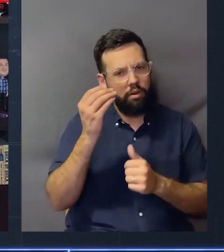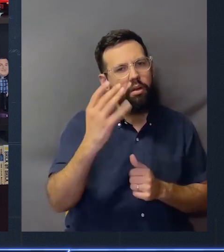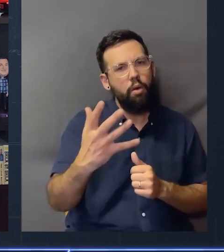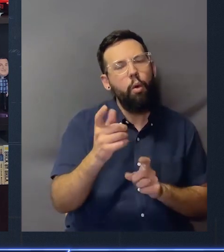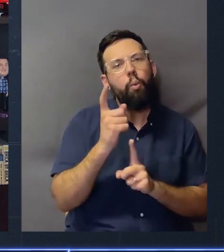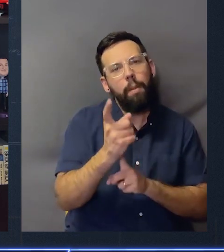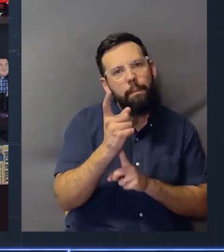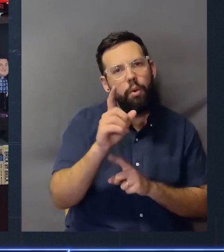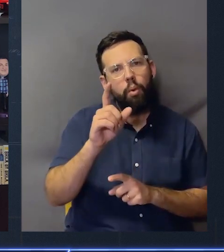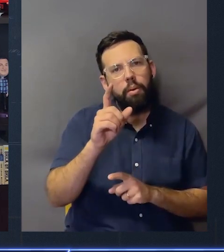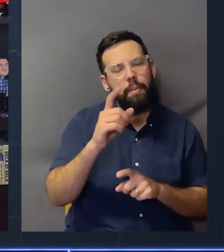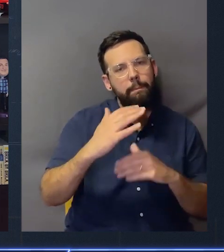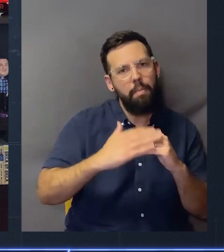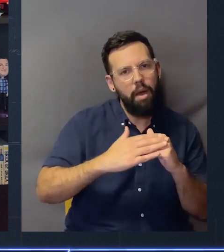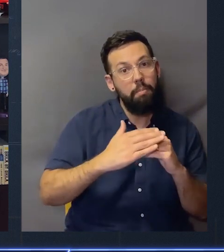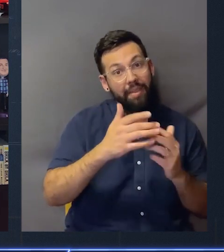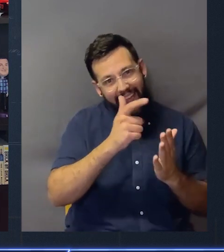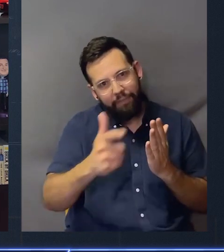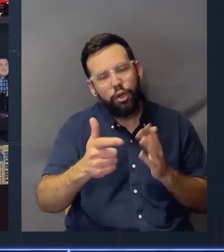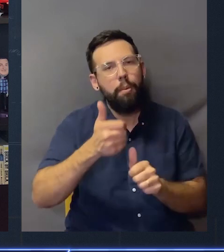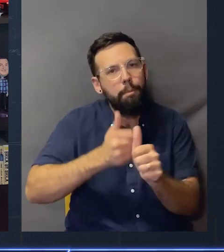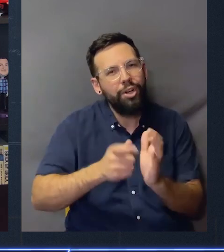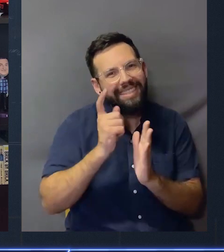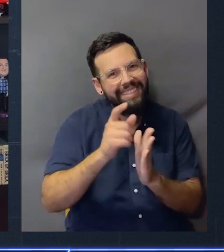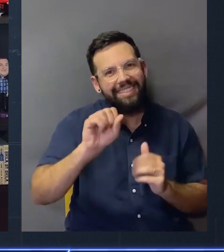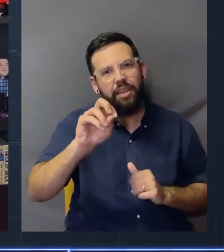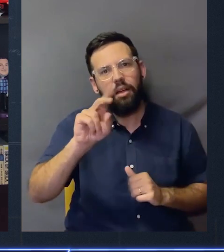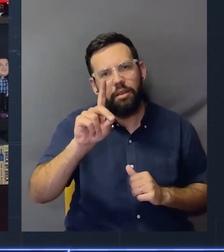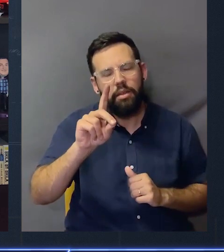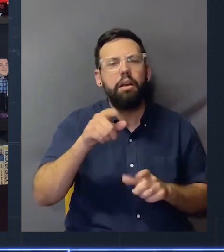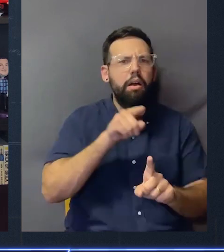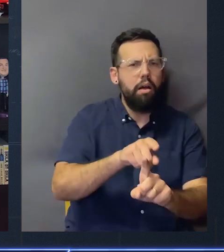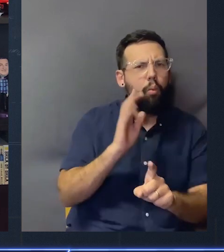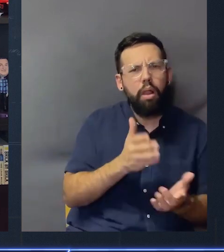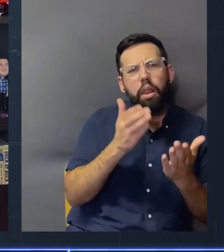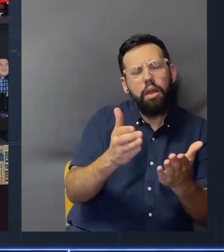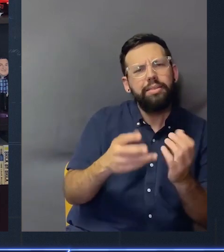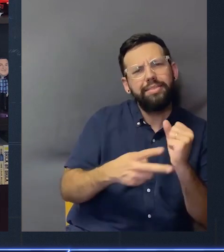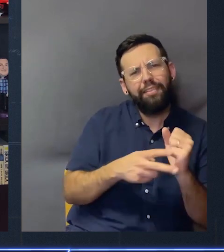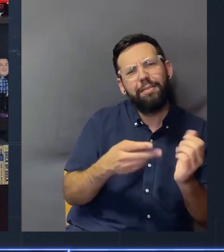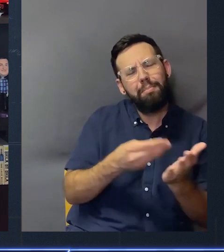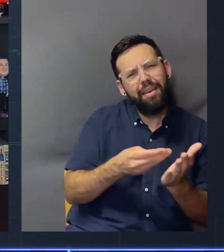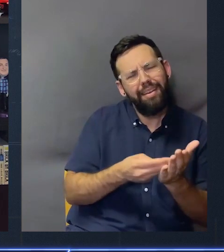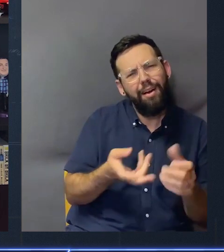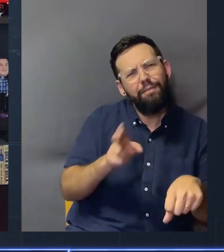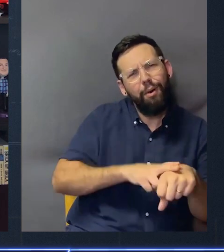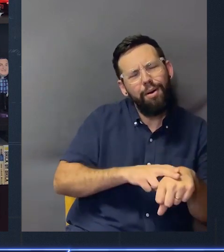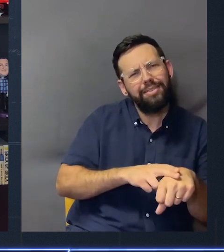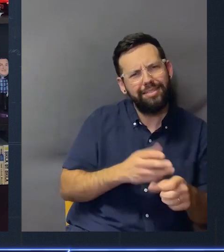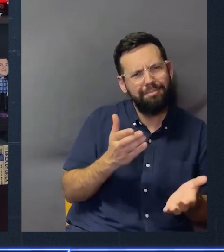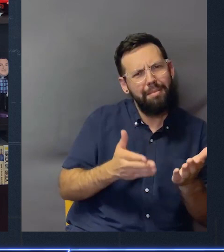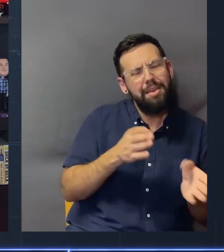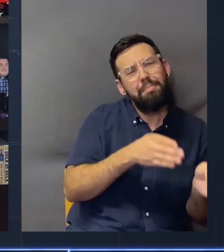after that. Now, I know you can think about this as a money saving feature, and it probably will, but I want you to actually think about this as ways